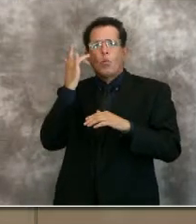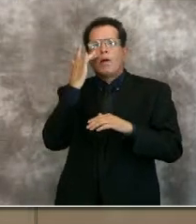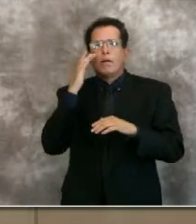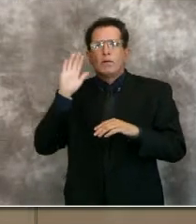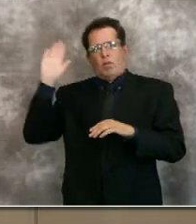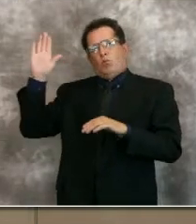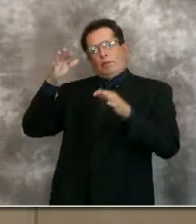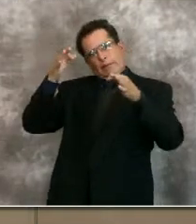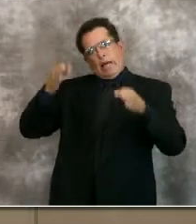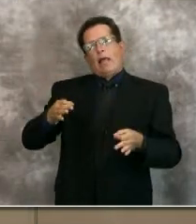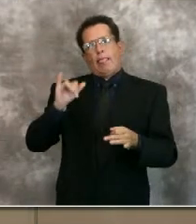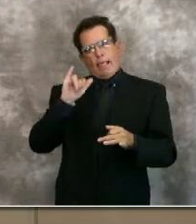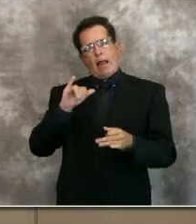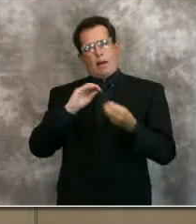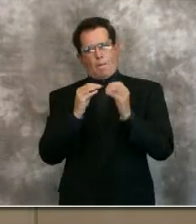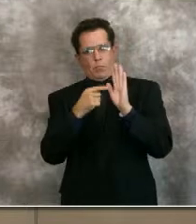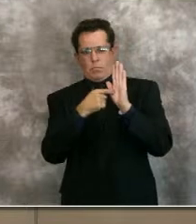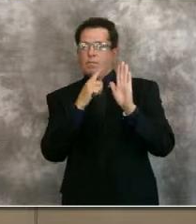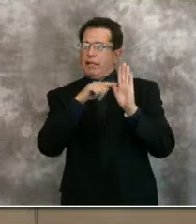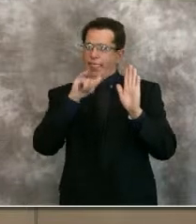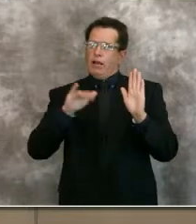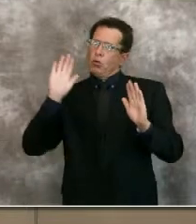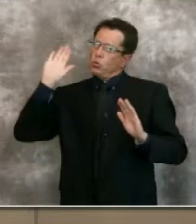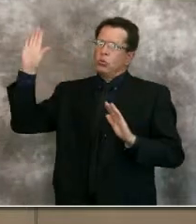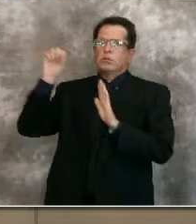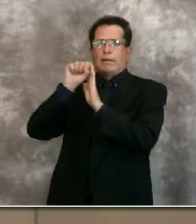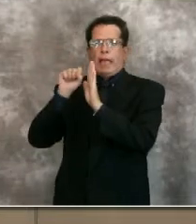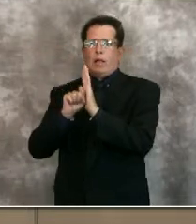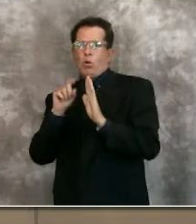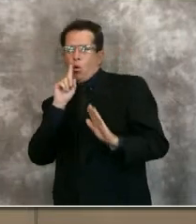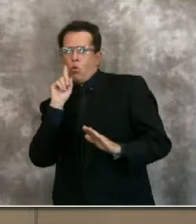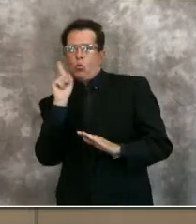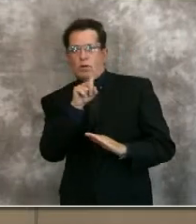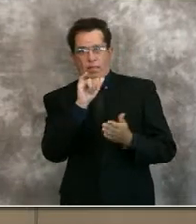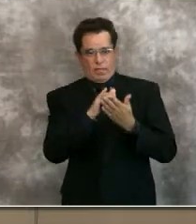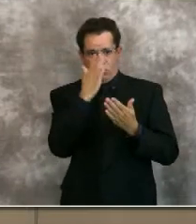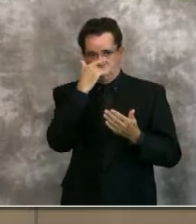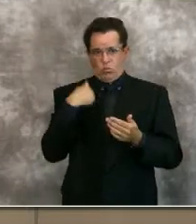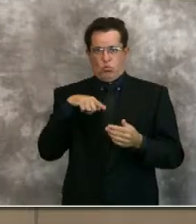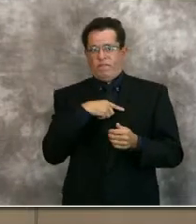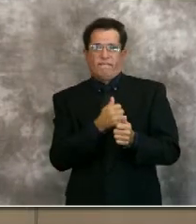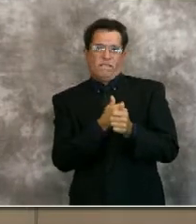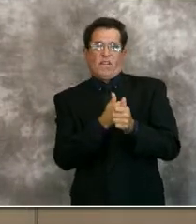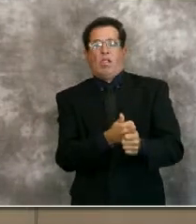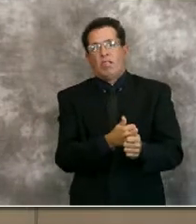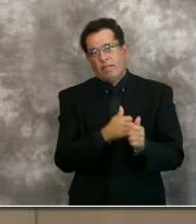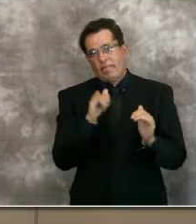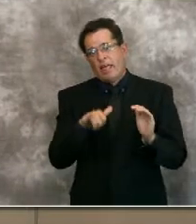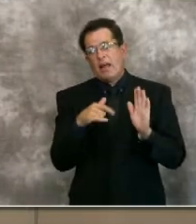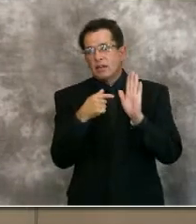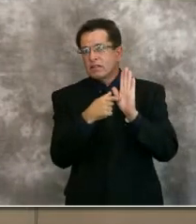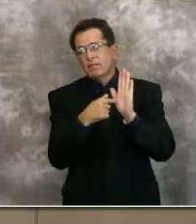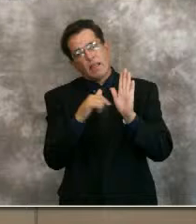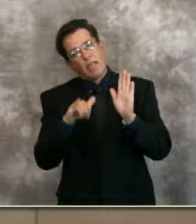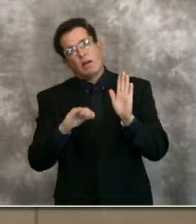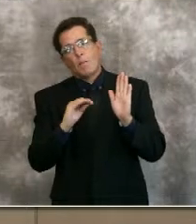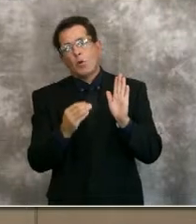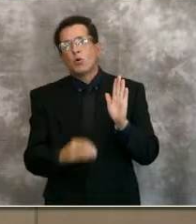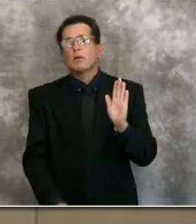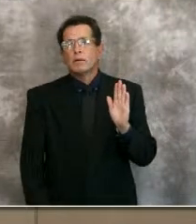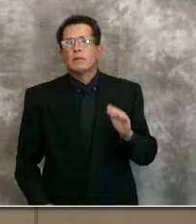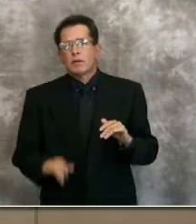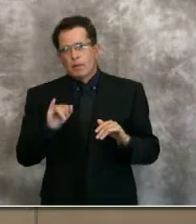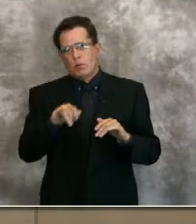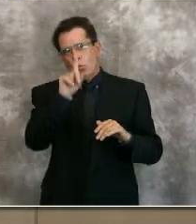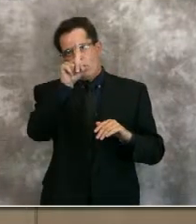describing or determining that metric, but it is a state metric, and that's why we changed over to that. Well, that is one of